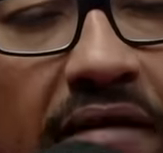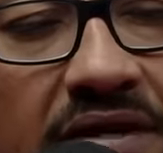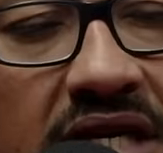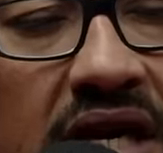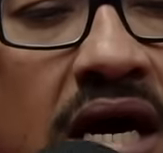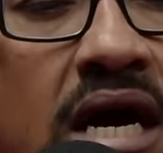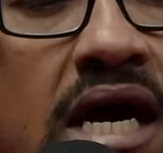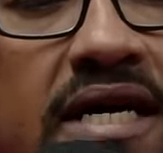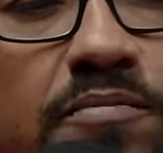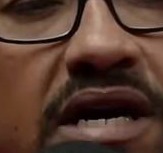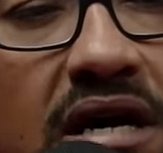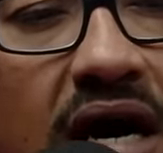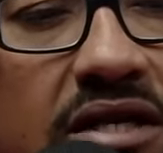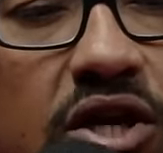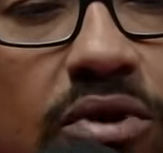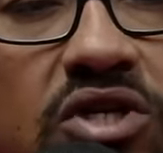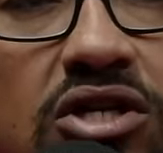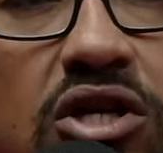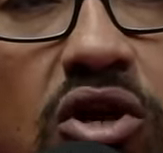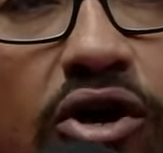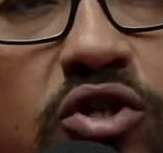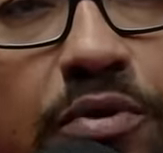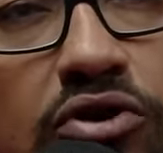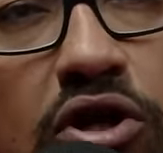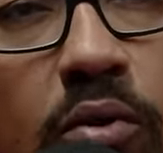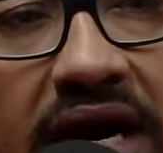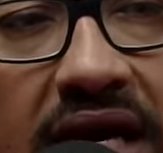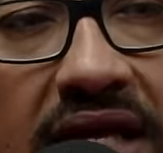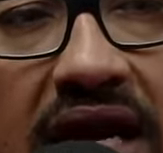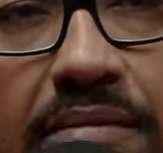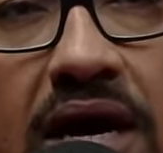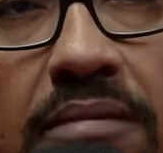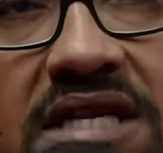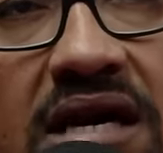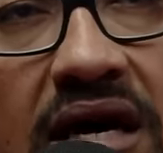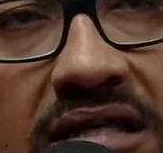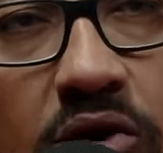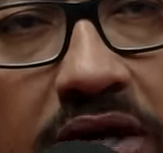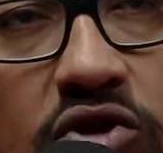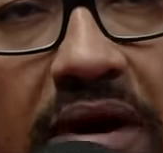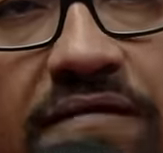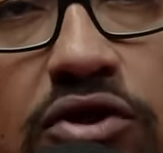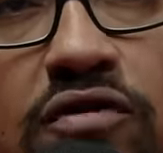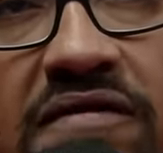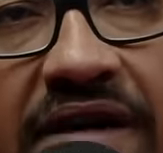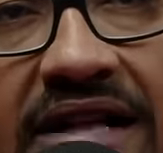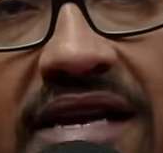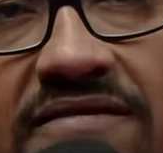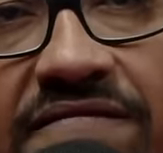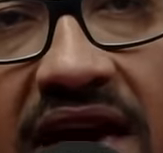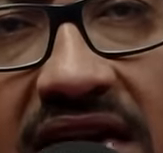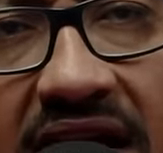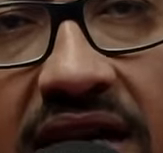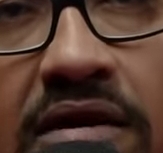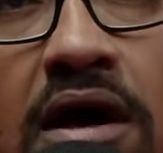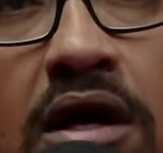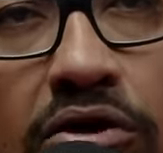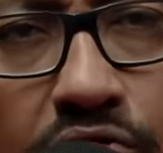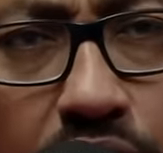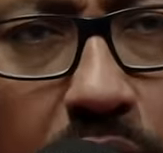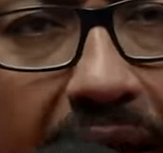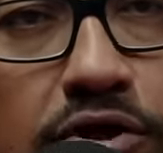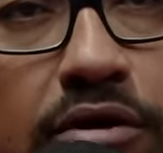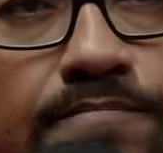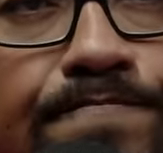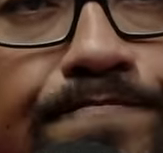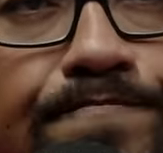Bible prophecy is because there was such a large spiritual awakening that it becomes inconsequential by virtue of the fact that it's vacated